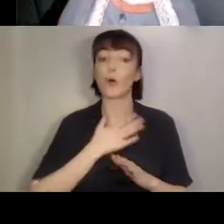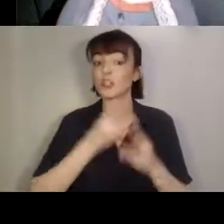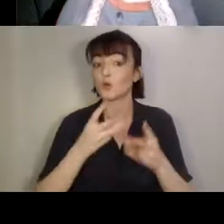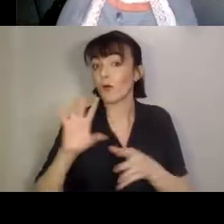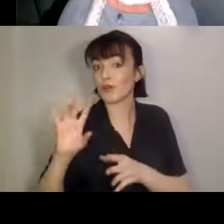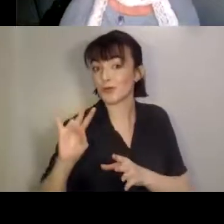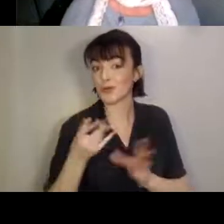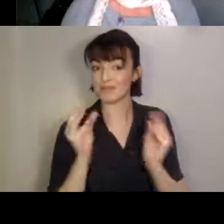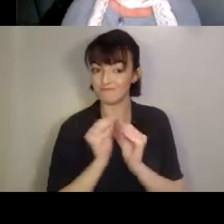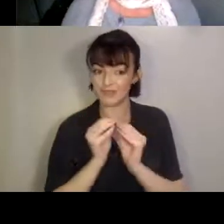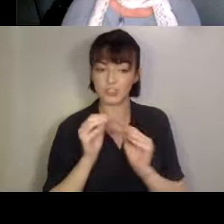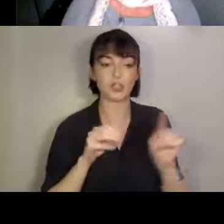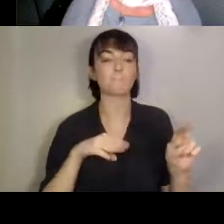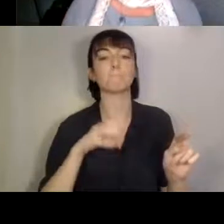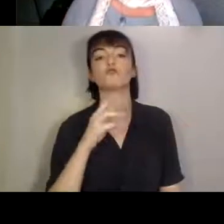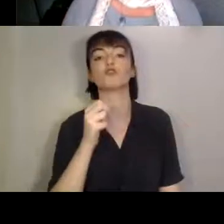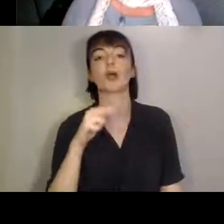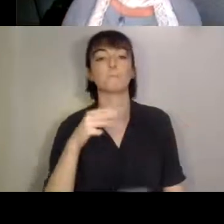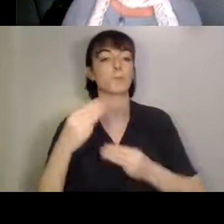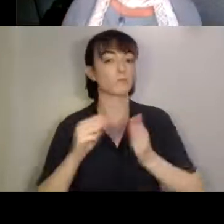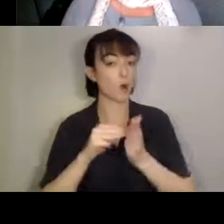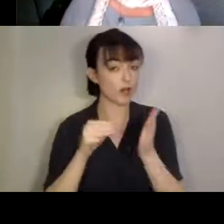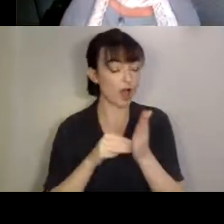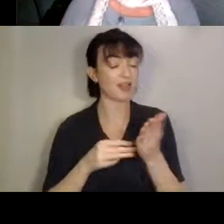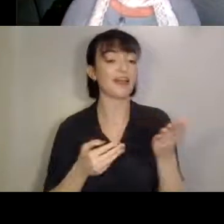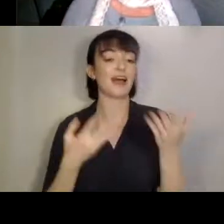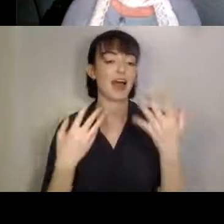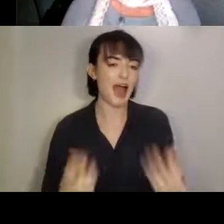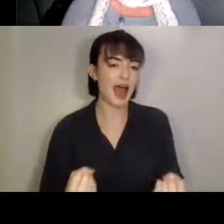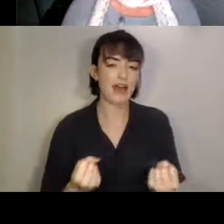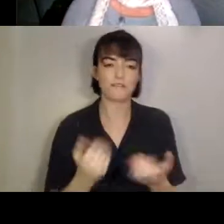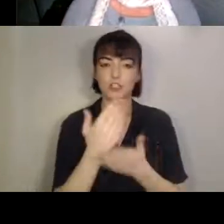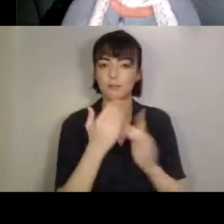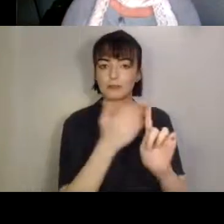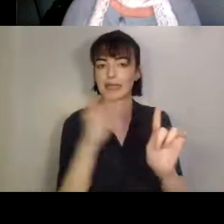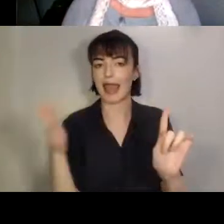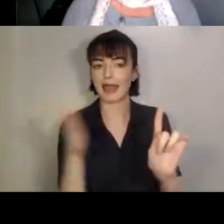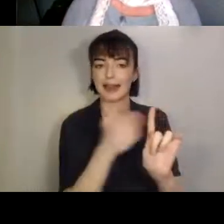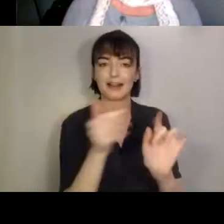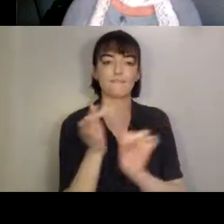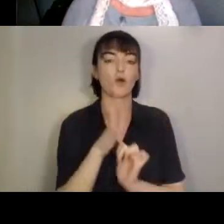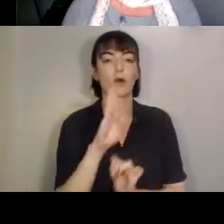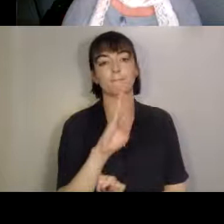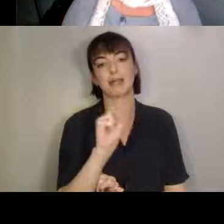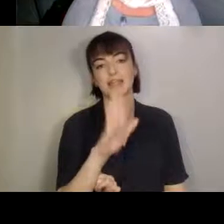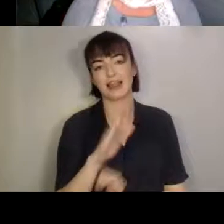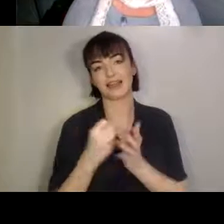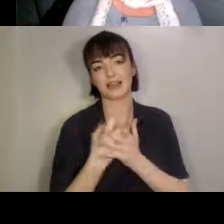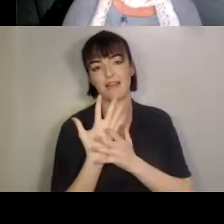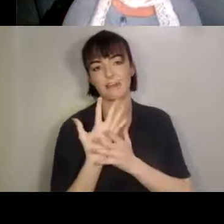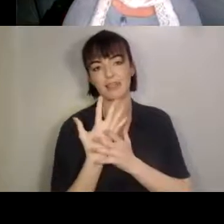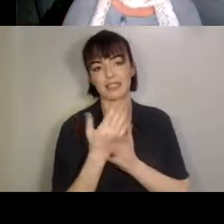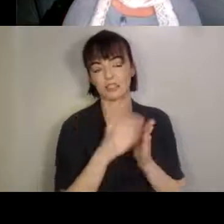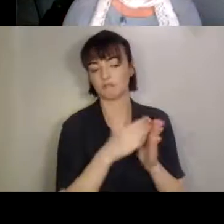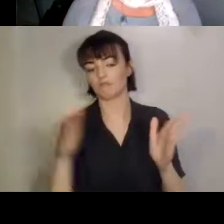the monitoring protocol does have some sort of scales, if you like, for BSL development towards the end of it. So